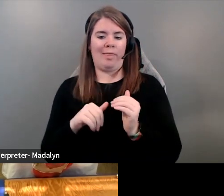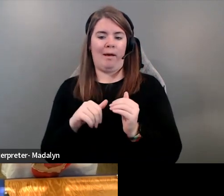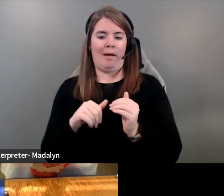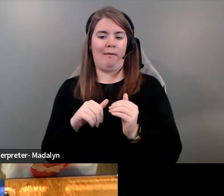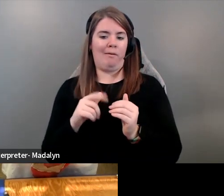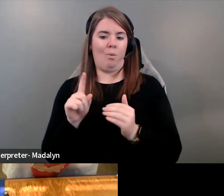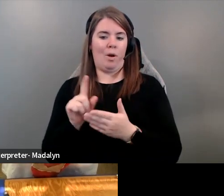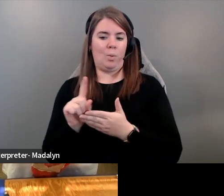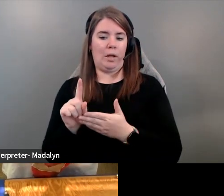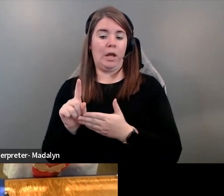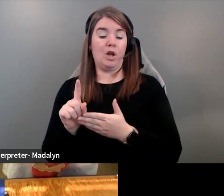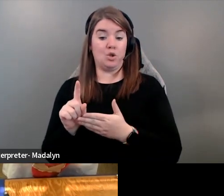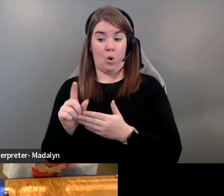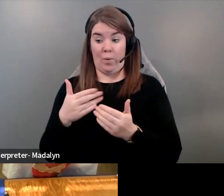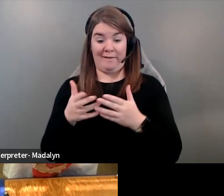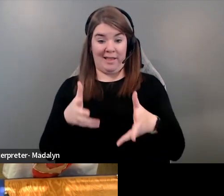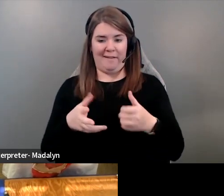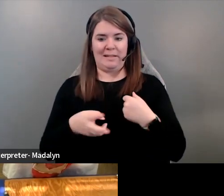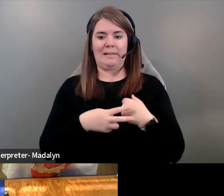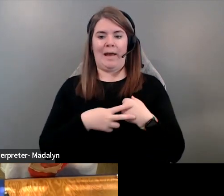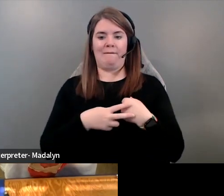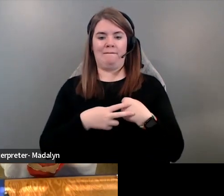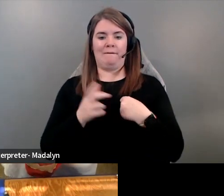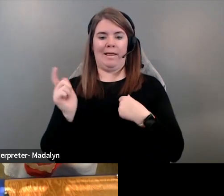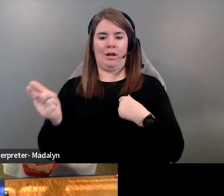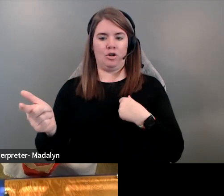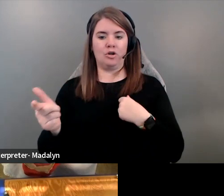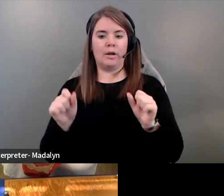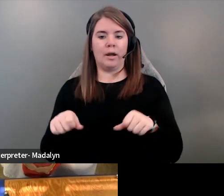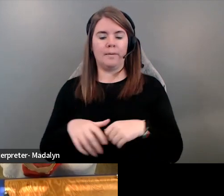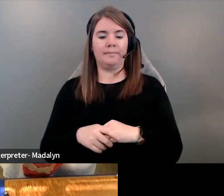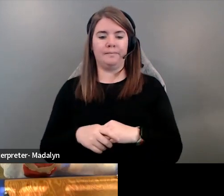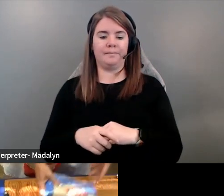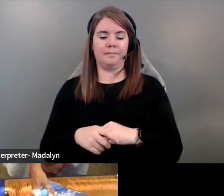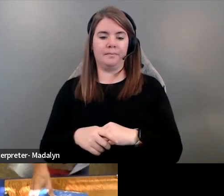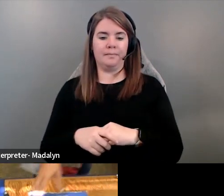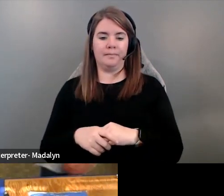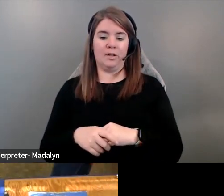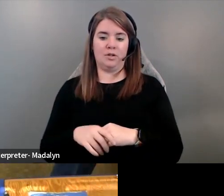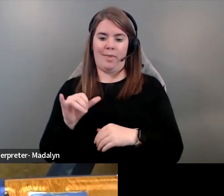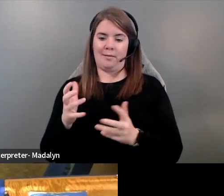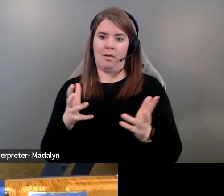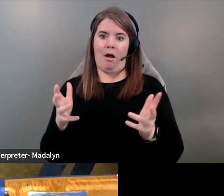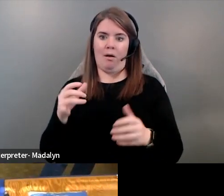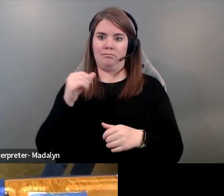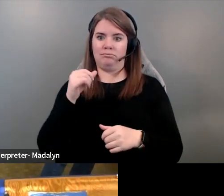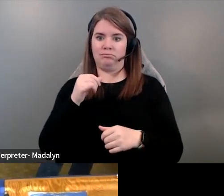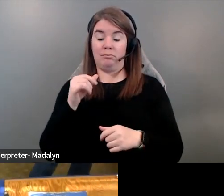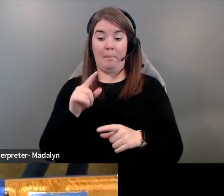able to save rice and cook it for next week and stuff. That's a lot. But I